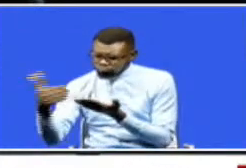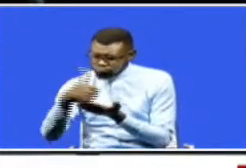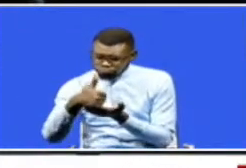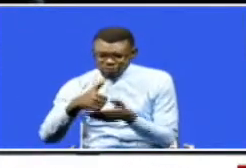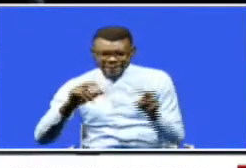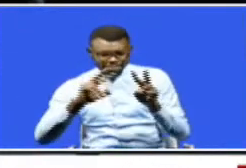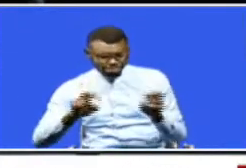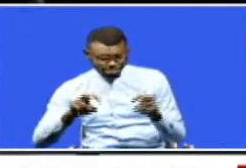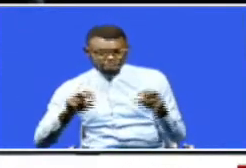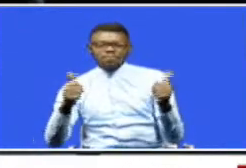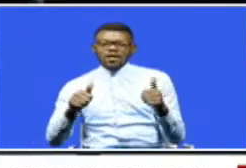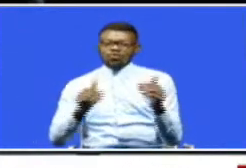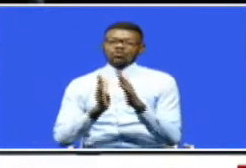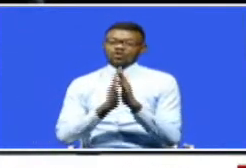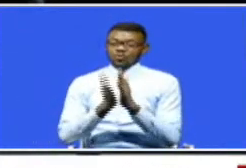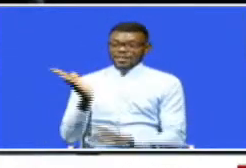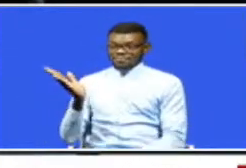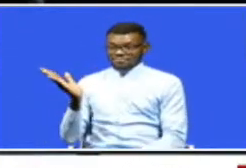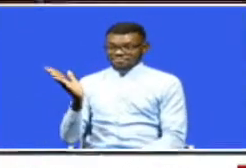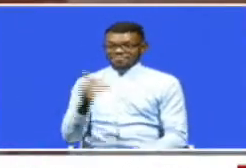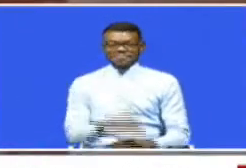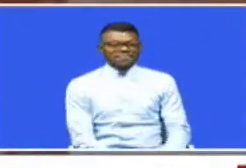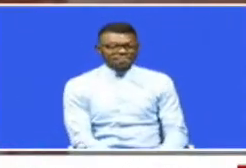Here's Daniel Kariuki with that report.